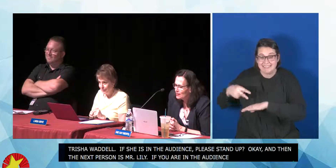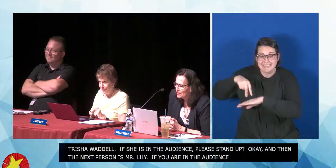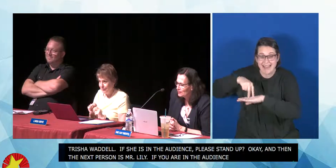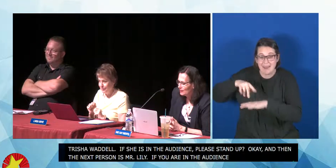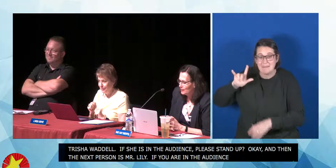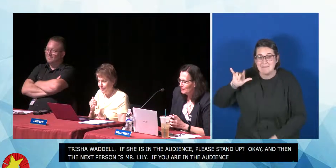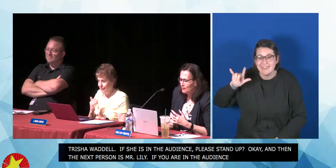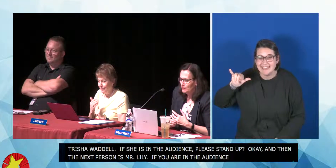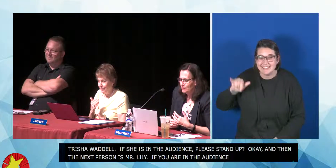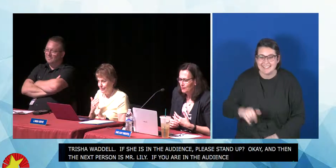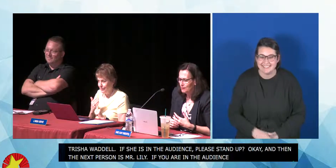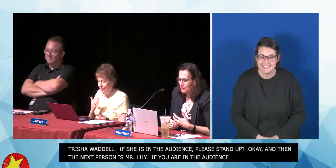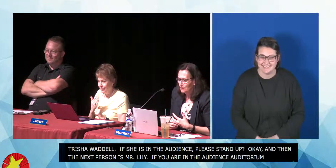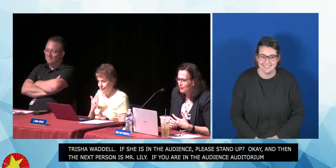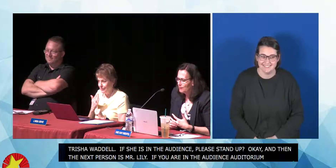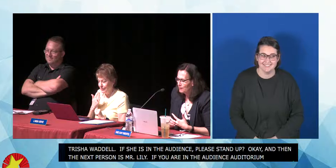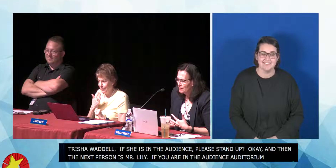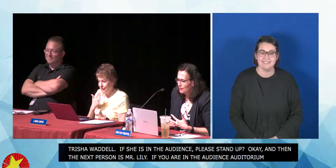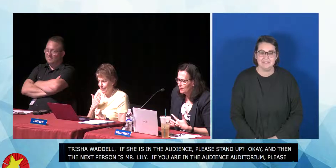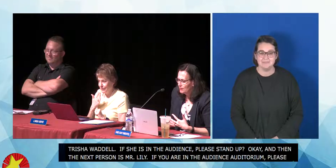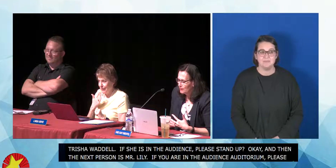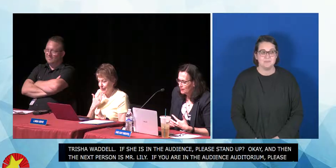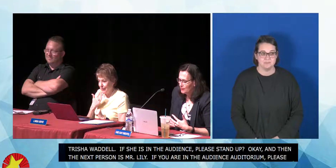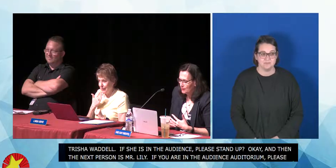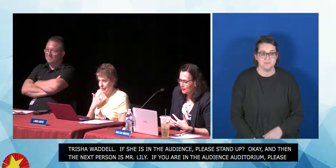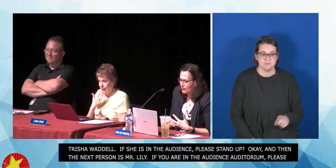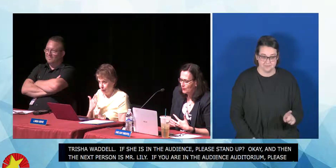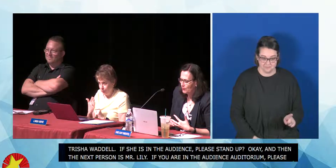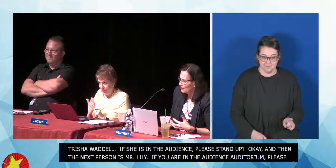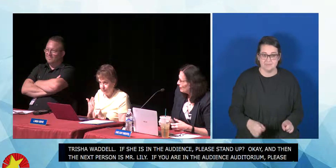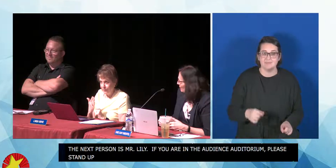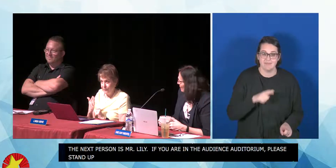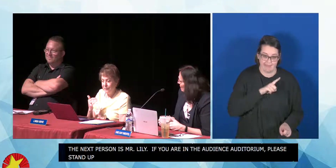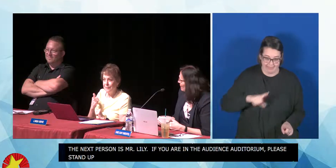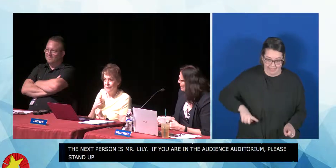please stand up. Yes, thank you.